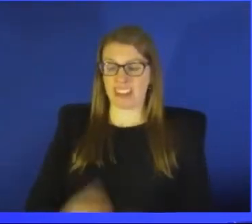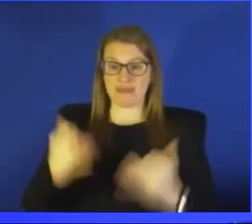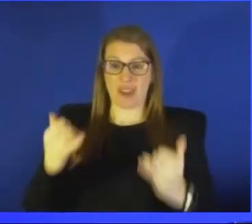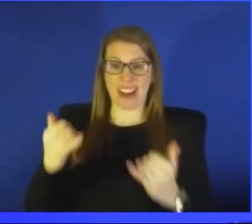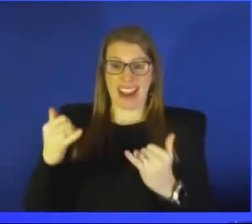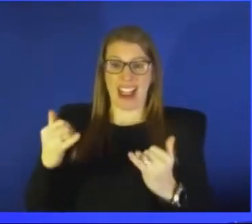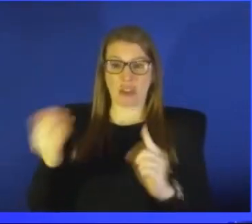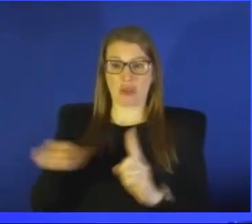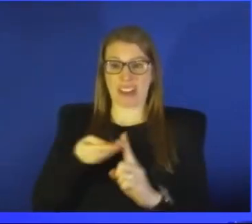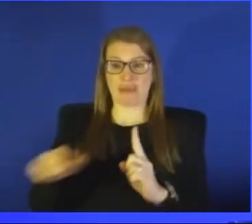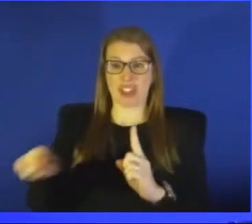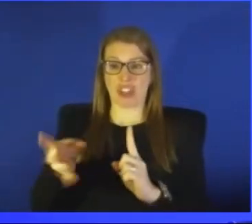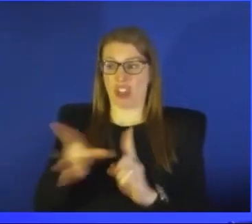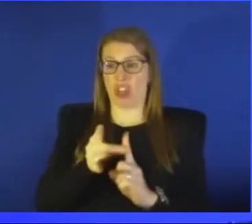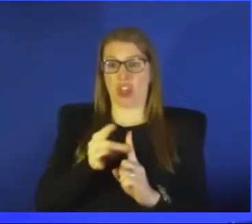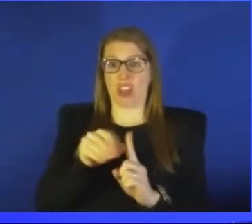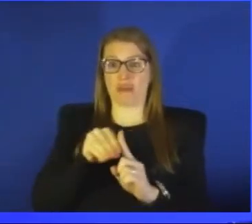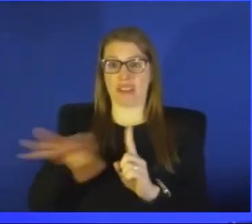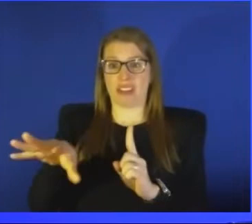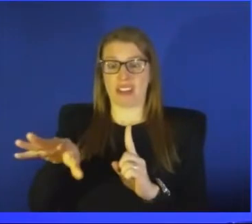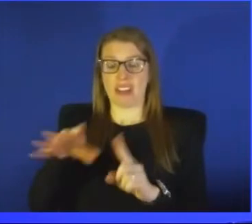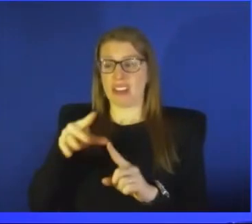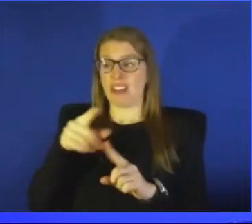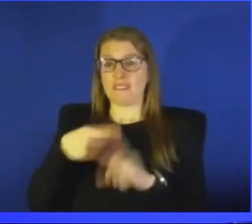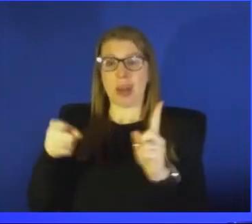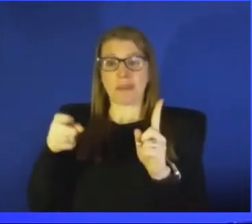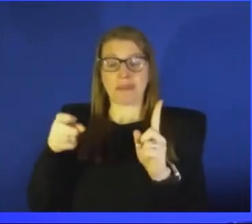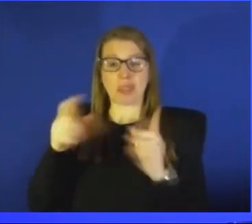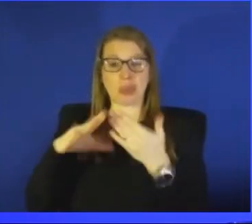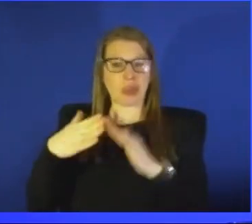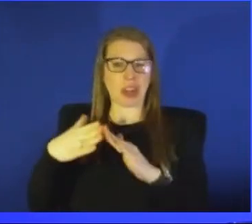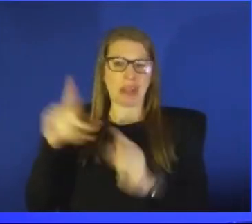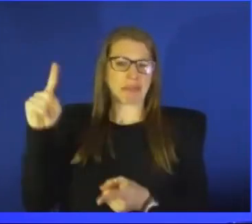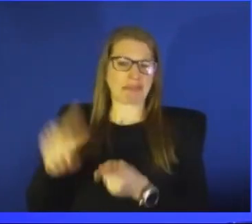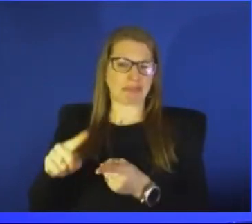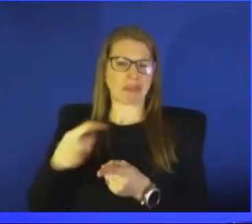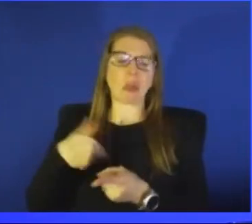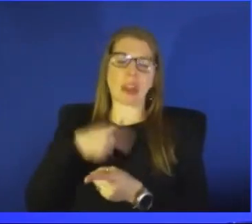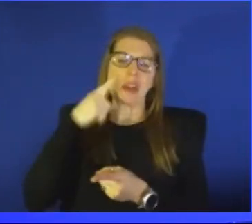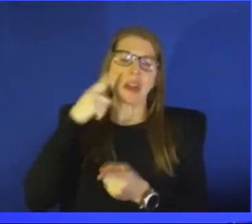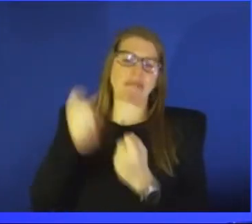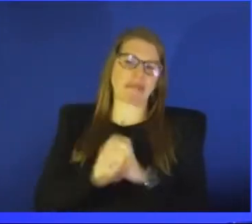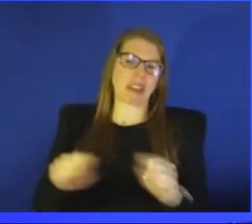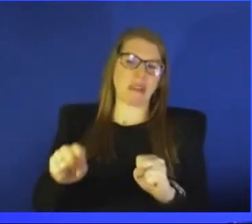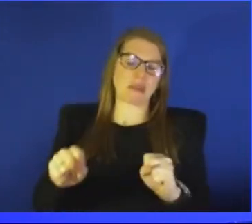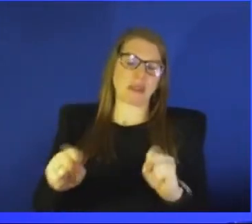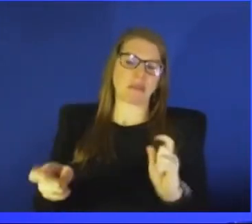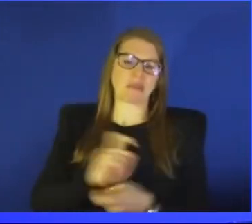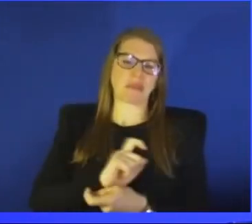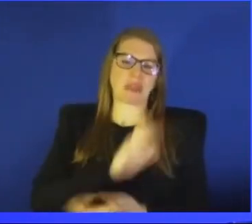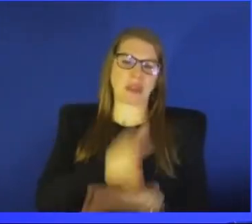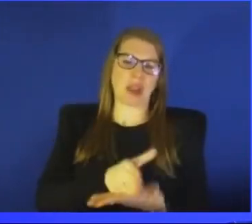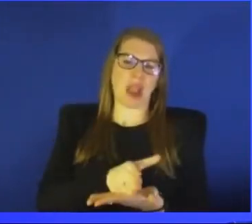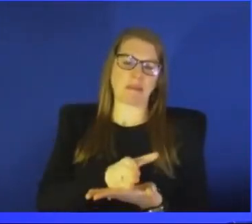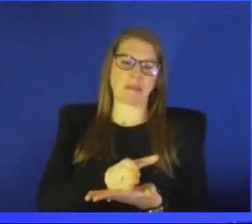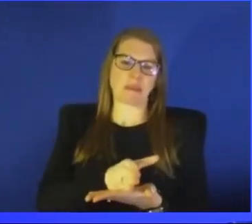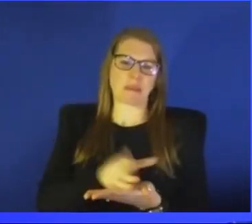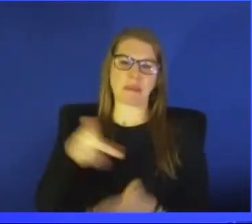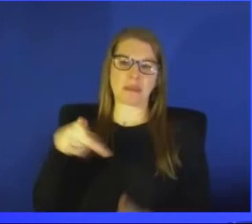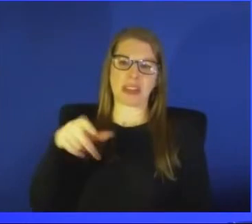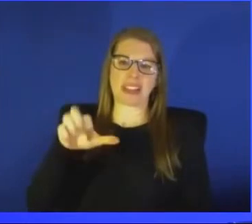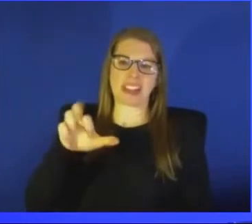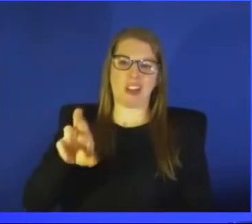we believe that it was a safe time to go ahead and make this pivot to stopping universal PCR testing for